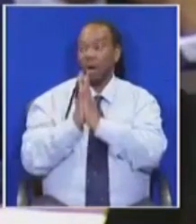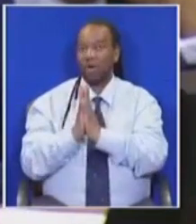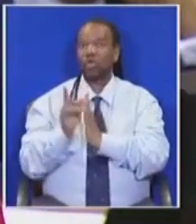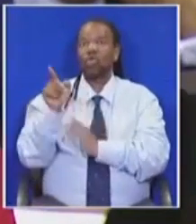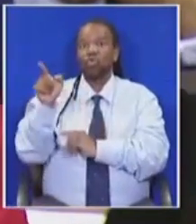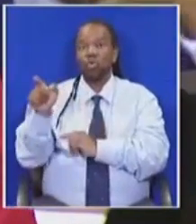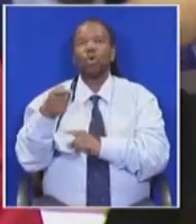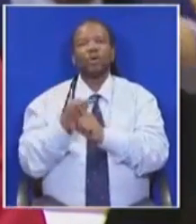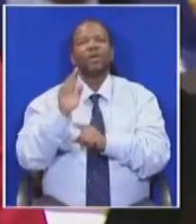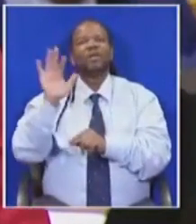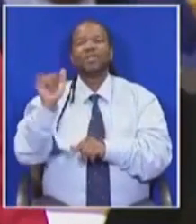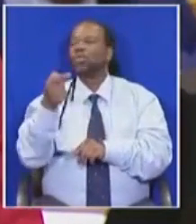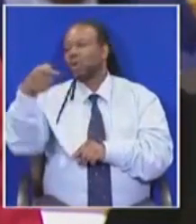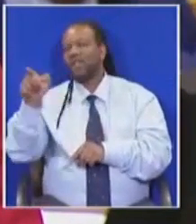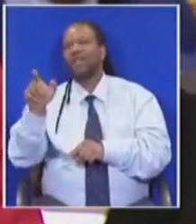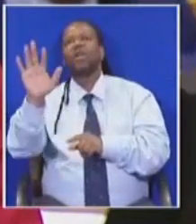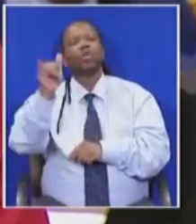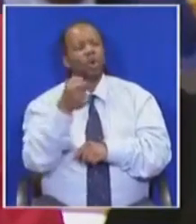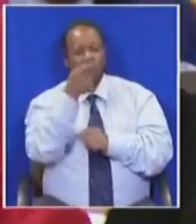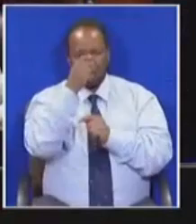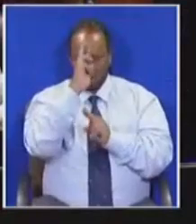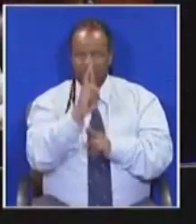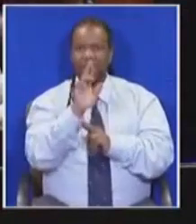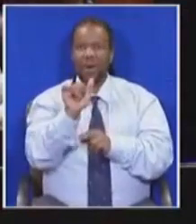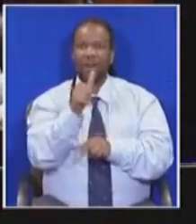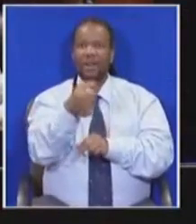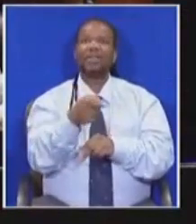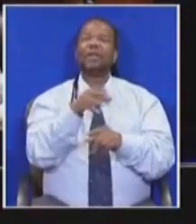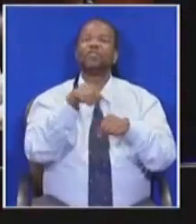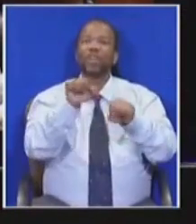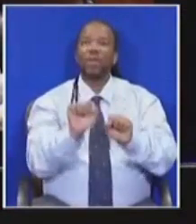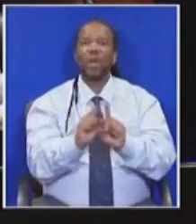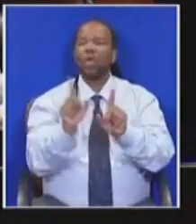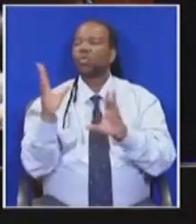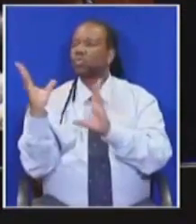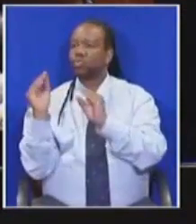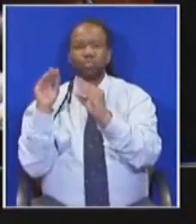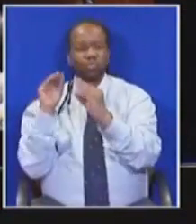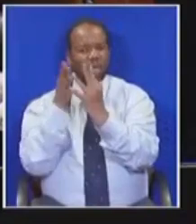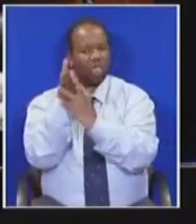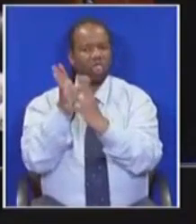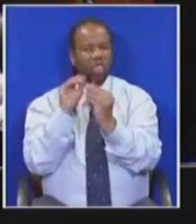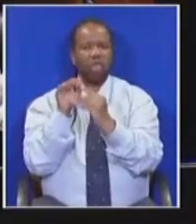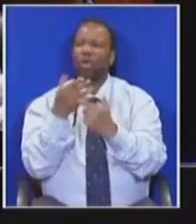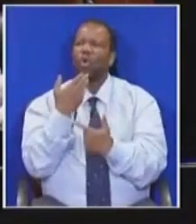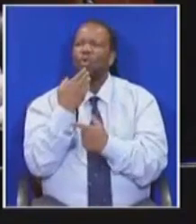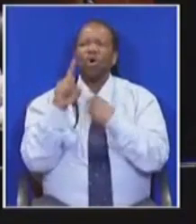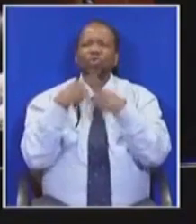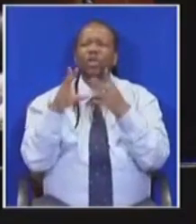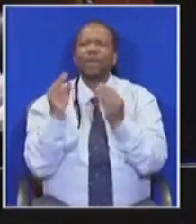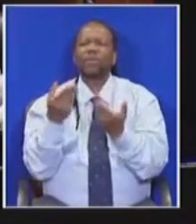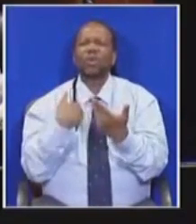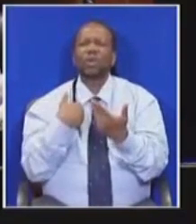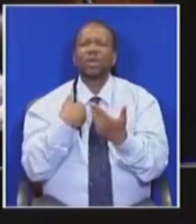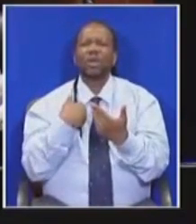must leave deal with the the member chamber. concerned. Honorable Who are you talking Shivambu. about? You can't generalize the whole caucus of the Honorable EFF. Shivambu, Who are you talking about if now? you are, I'm